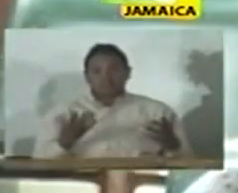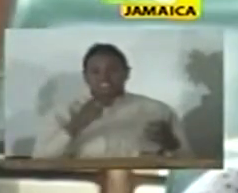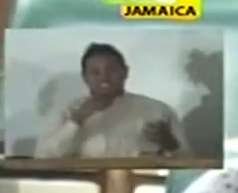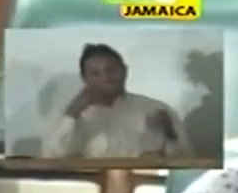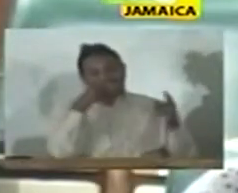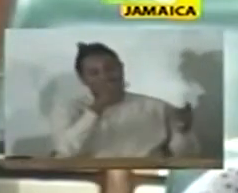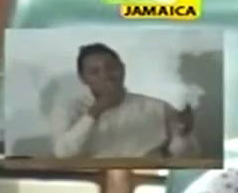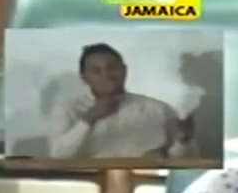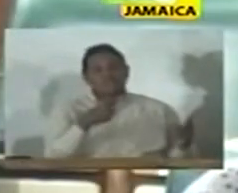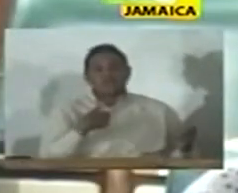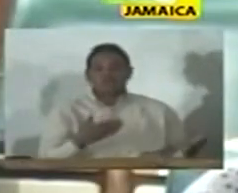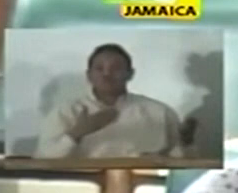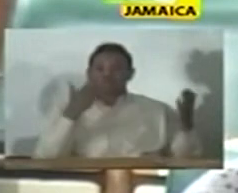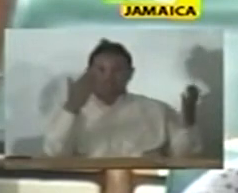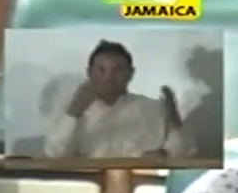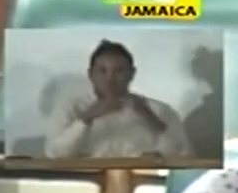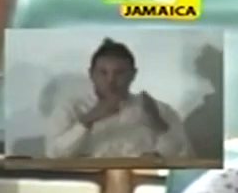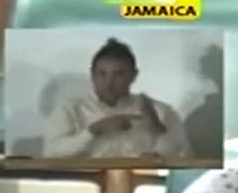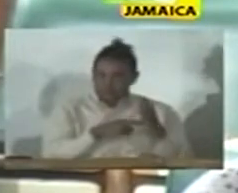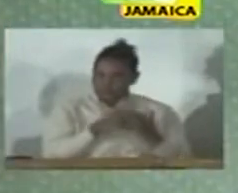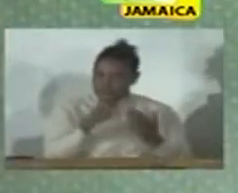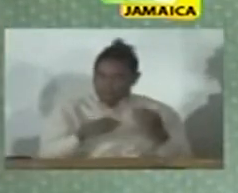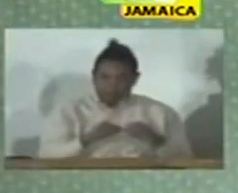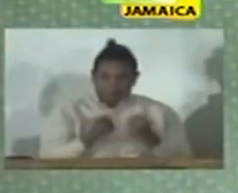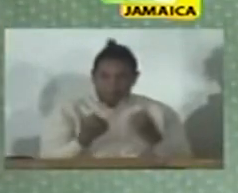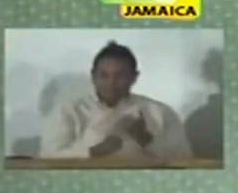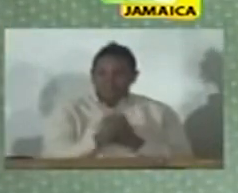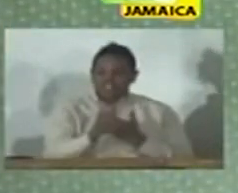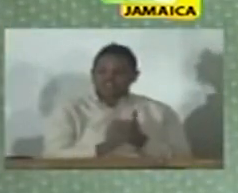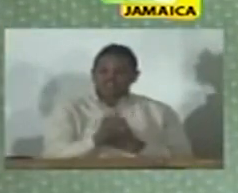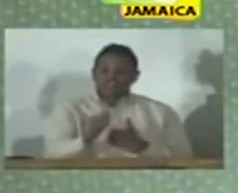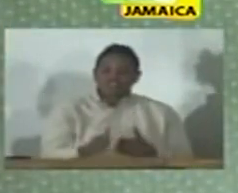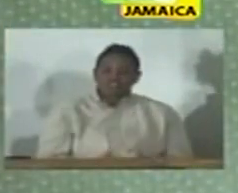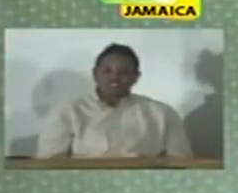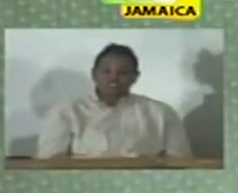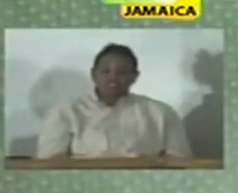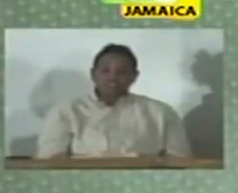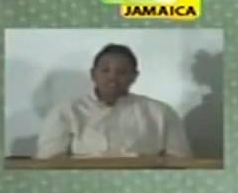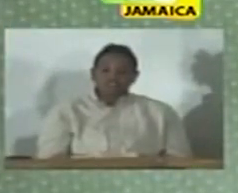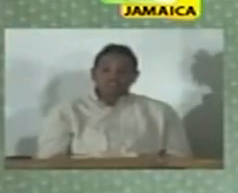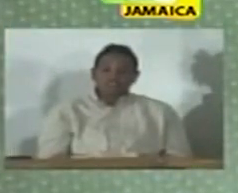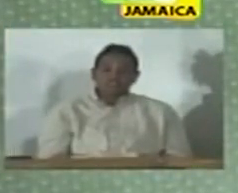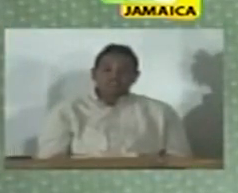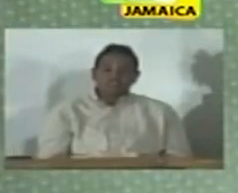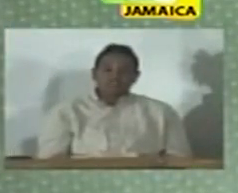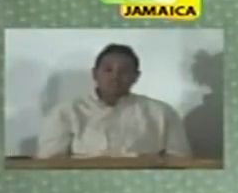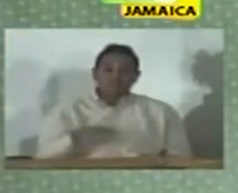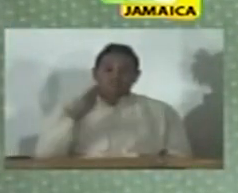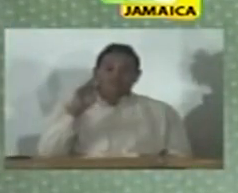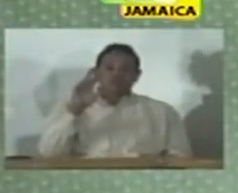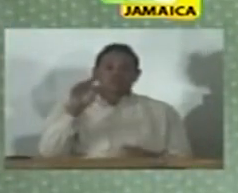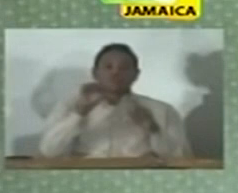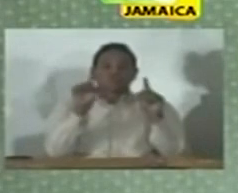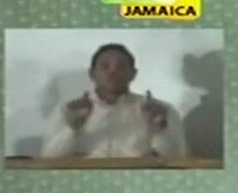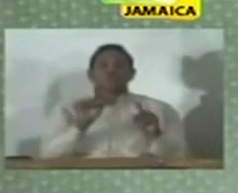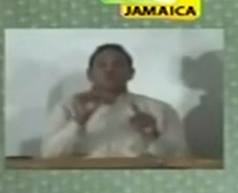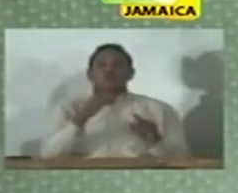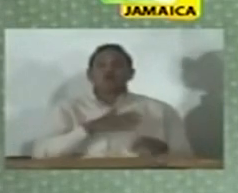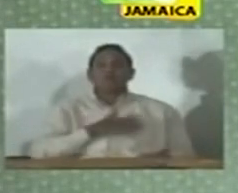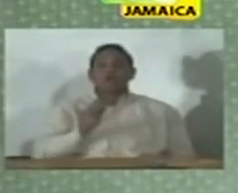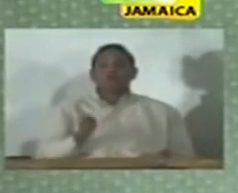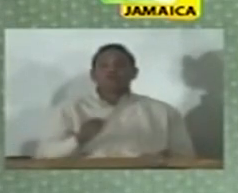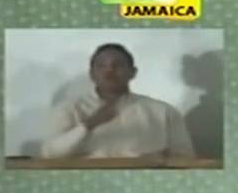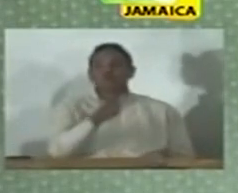point of order. It's a dangerous trend. Senator Brown, under section 43(1), it is my ruling that